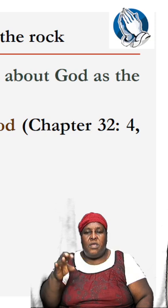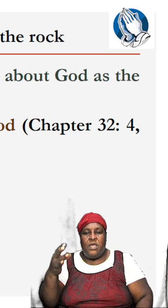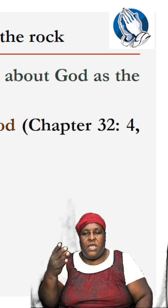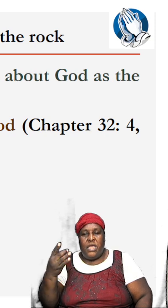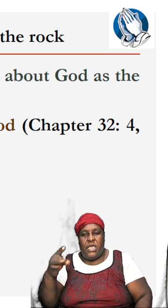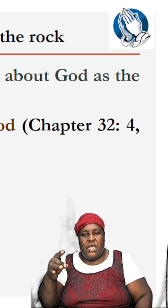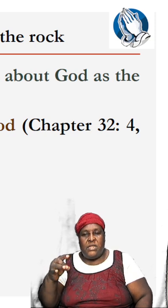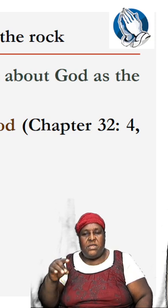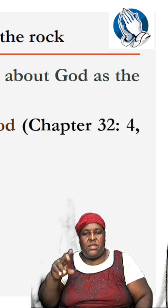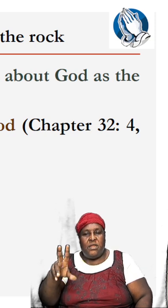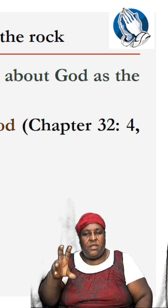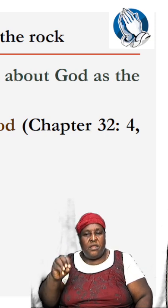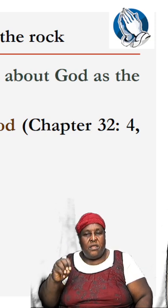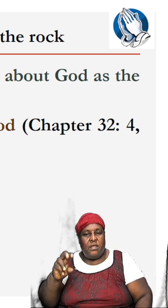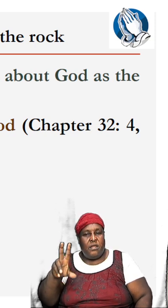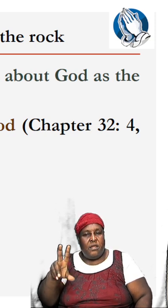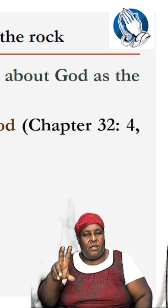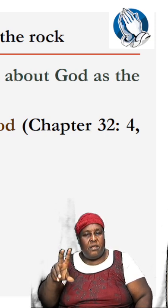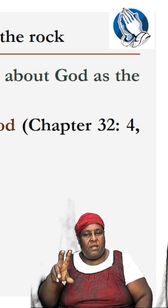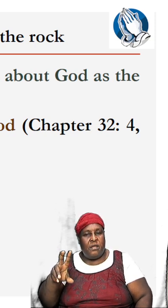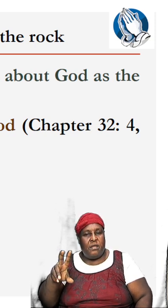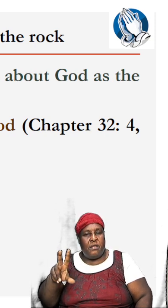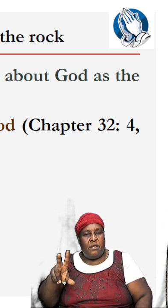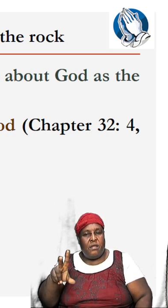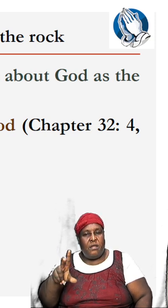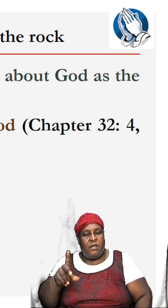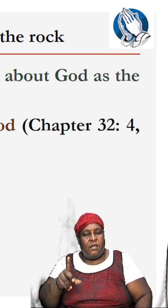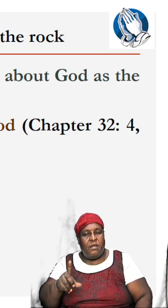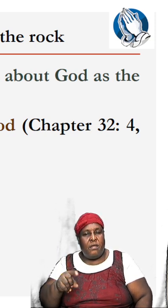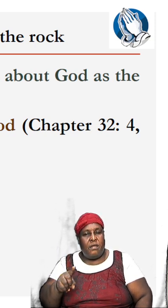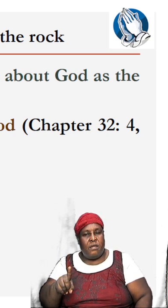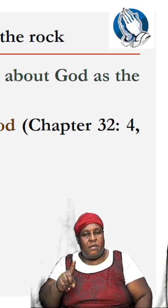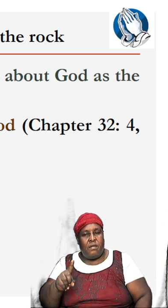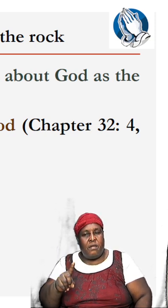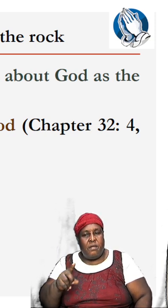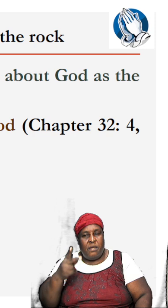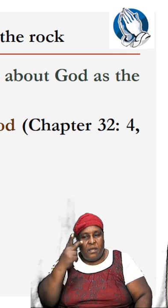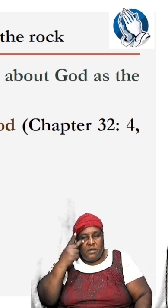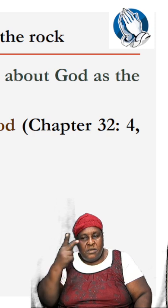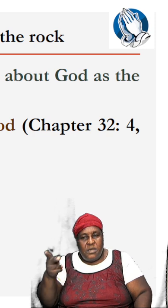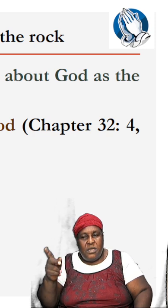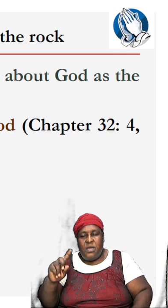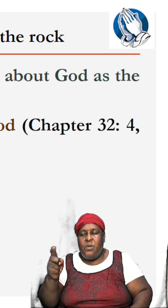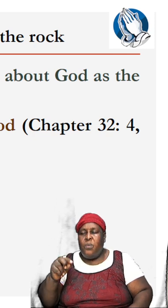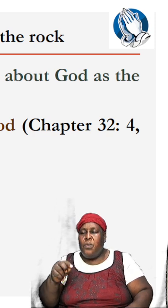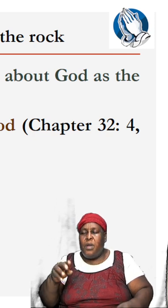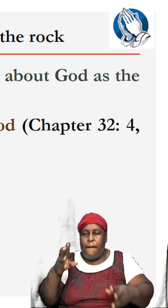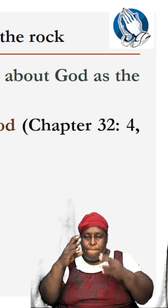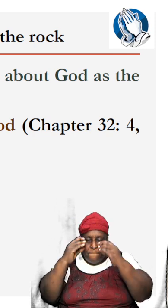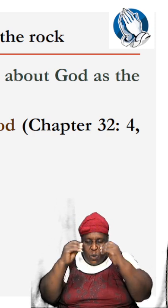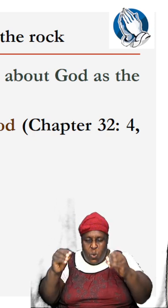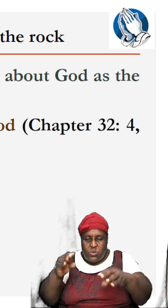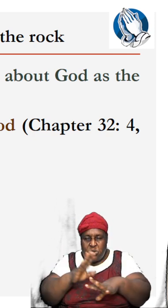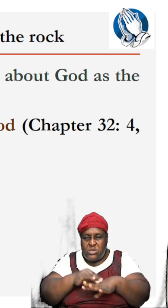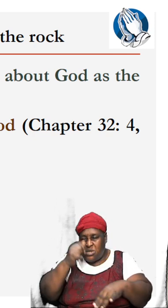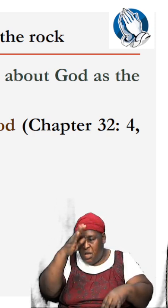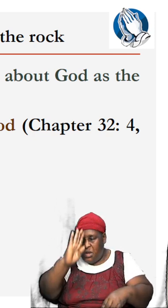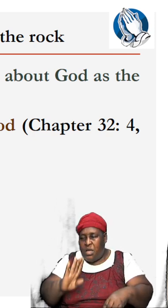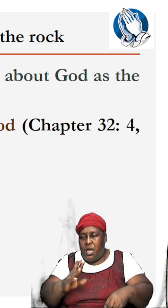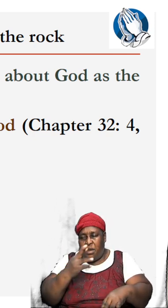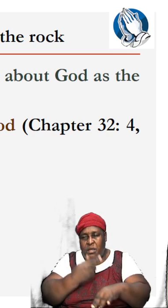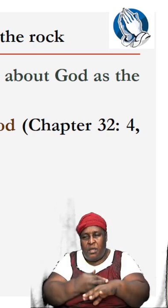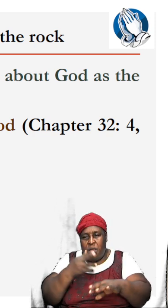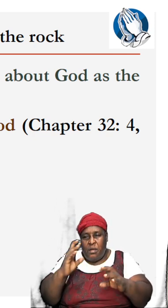verse 30, and verse 31, we see where Moses himself called God a rock. He said, you are the rock of